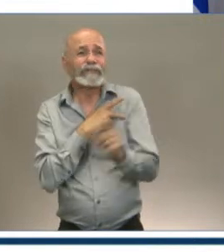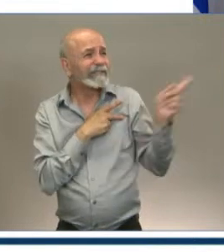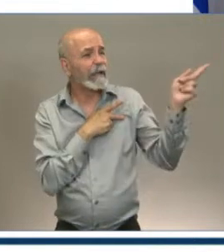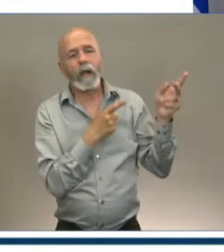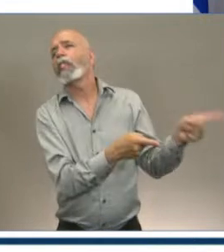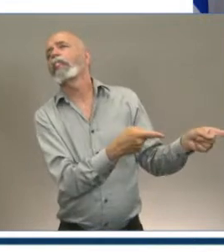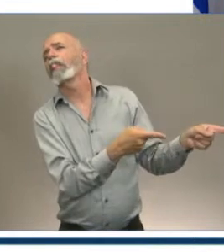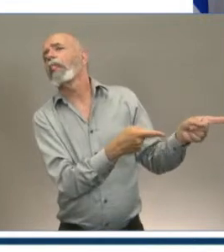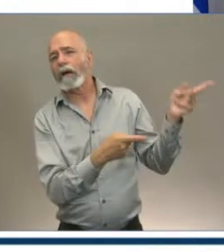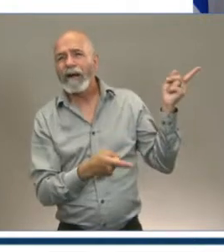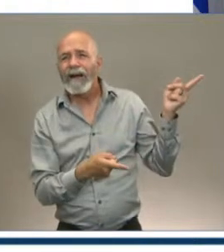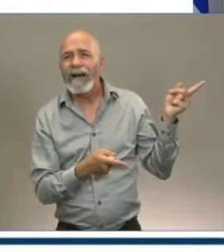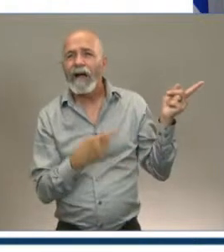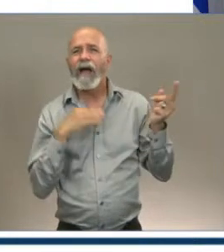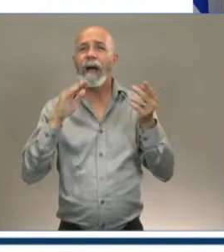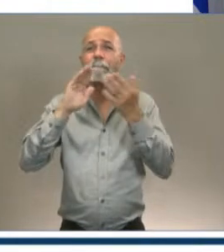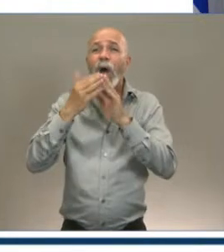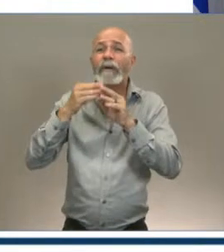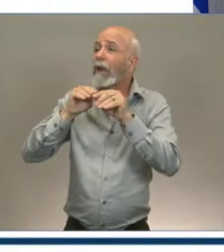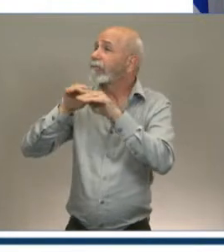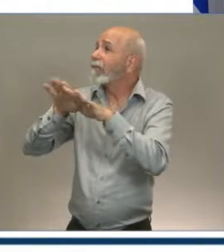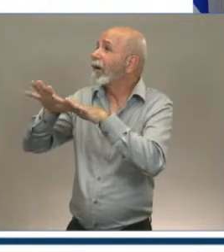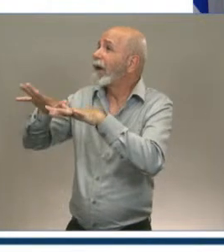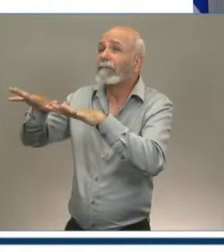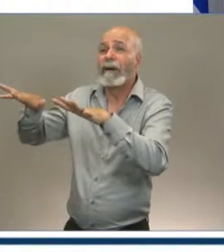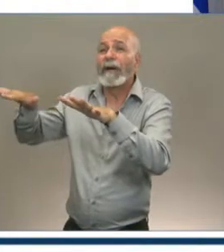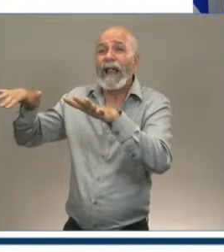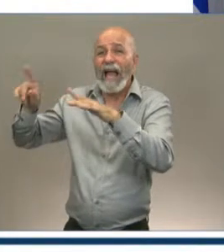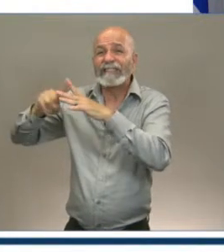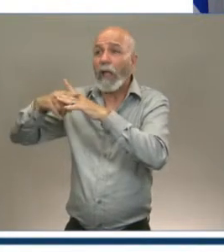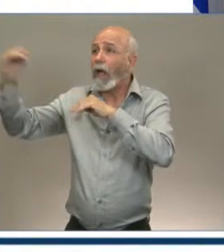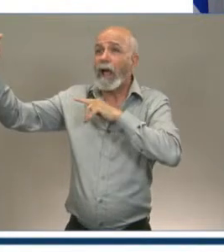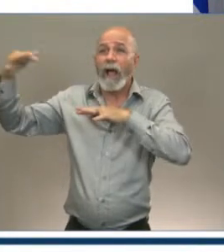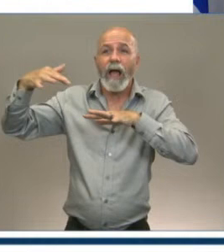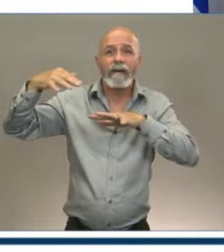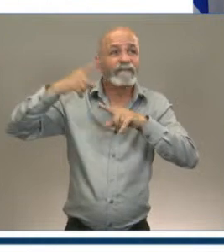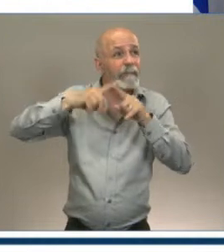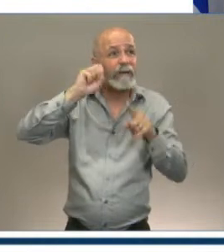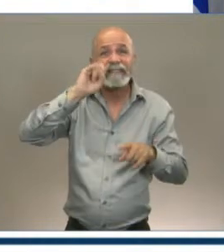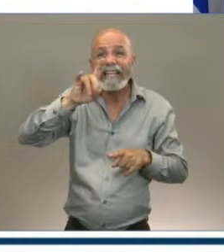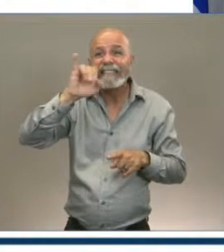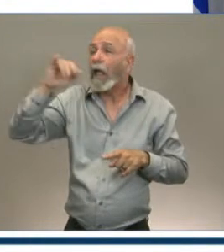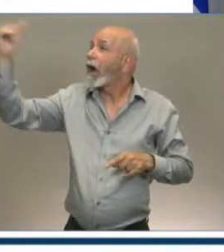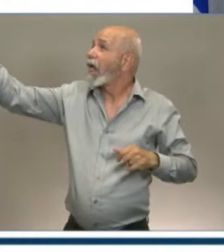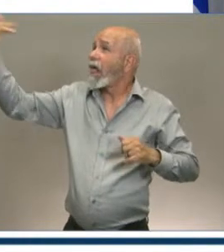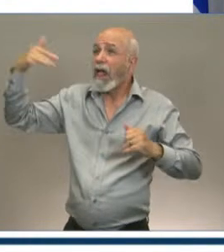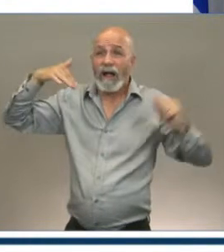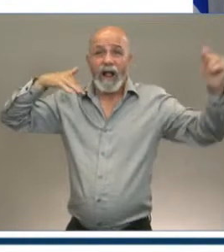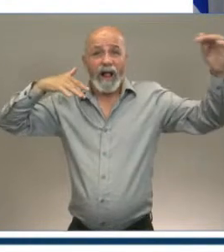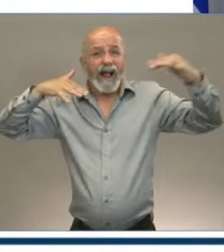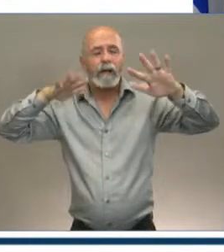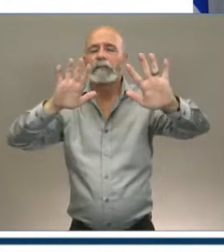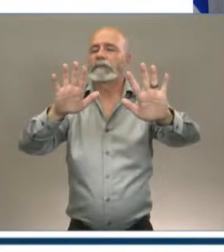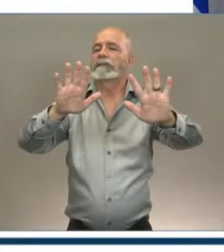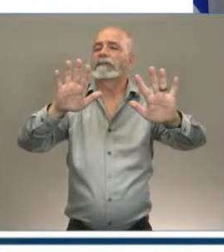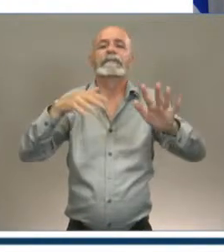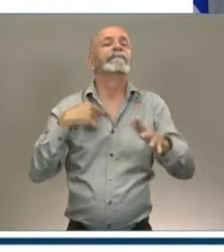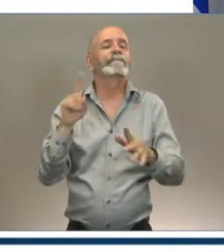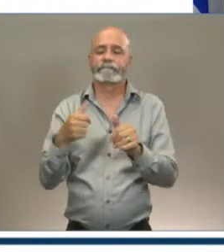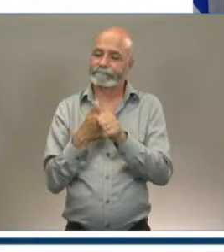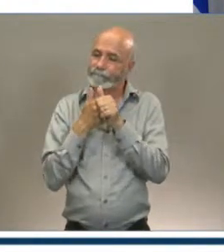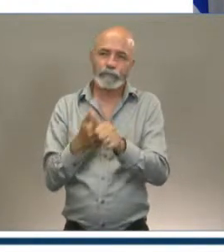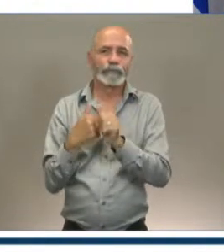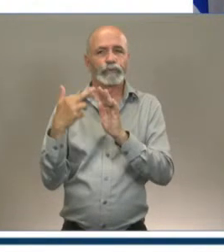in 2 of our major municipalities. This is exactly the time to stay committed to the protocols and follow the restrictions. I know that